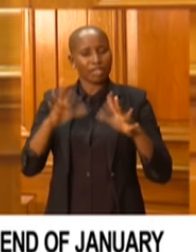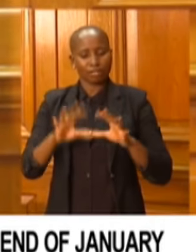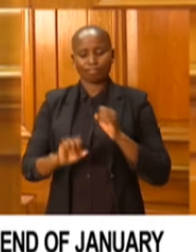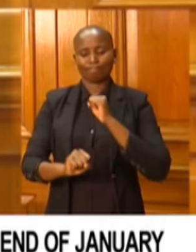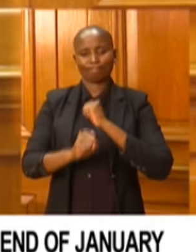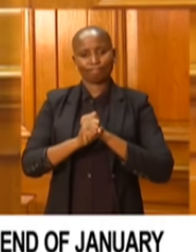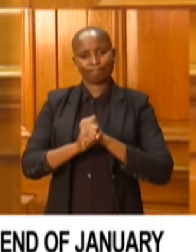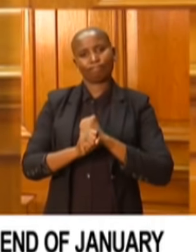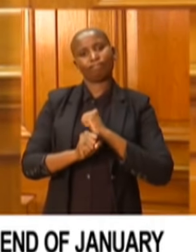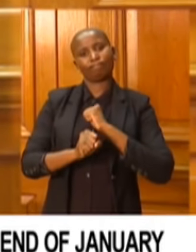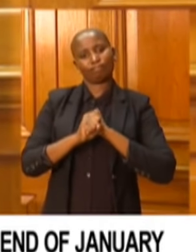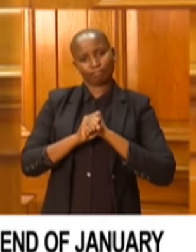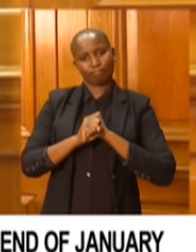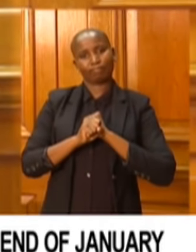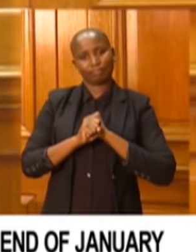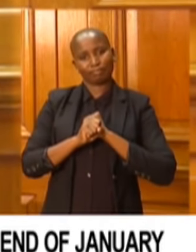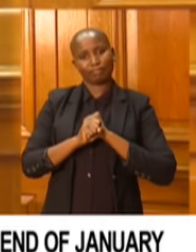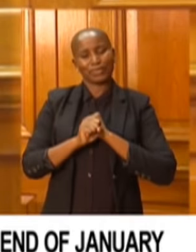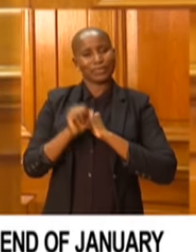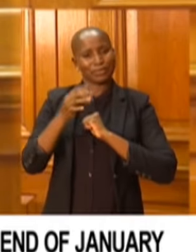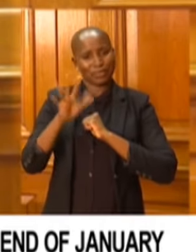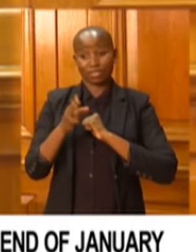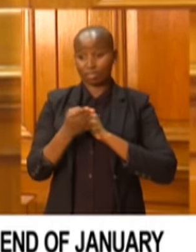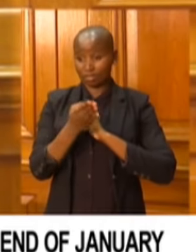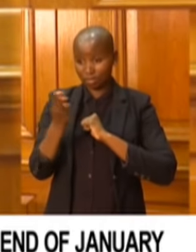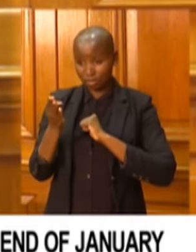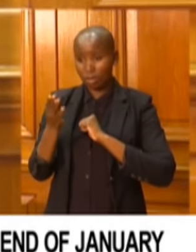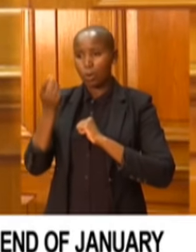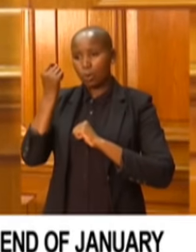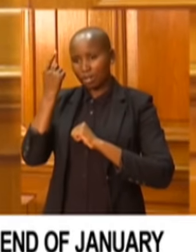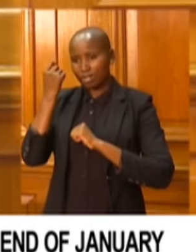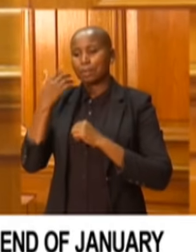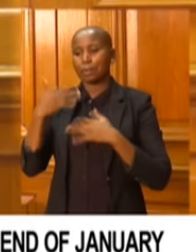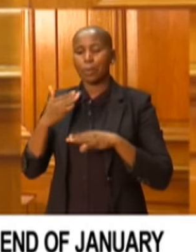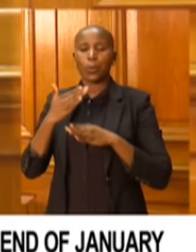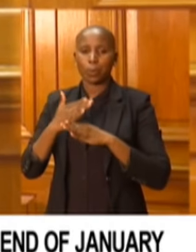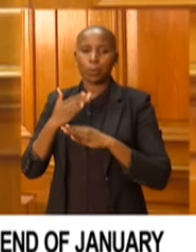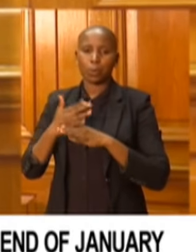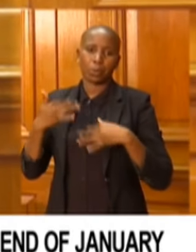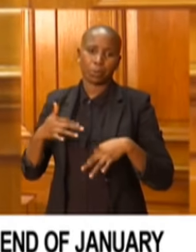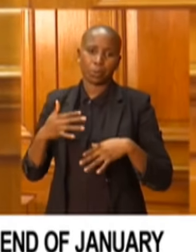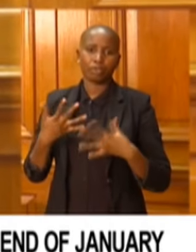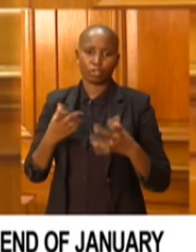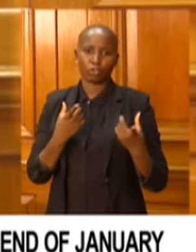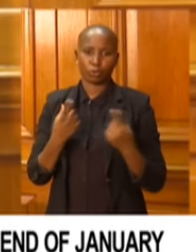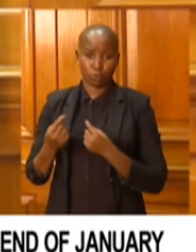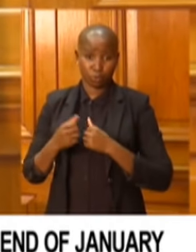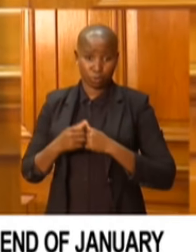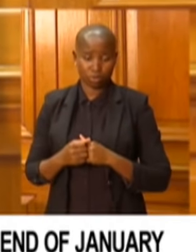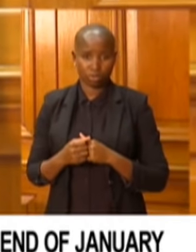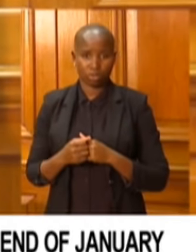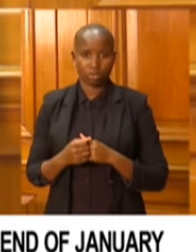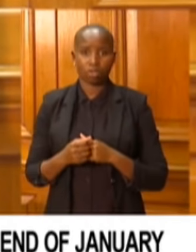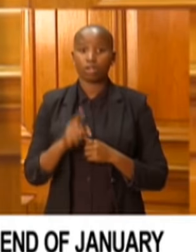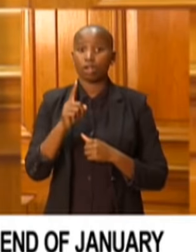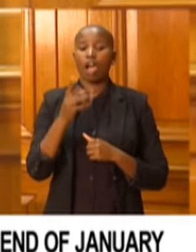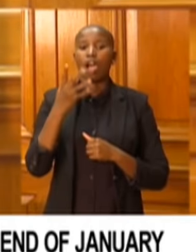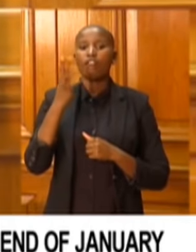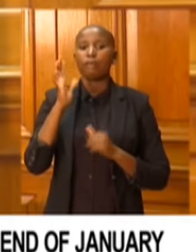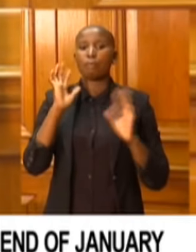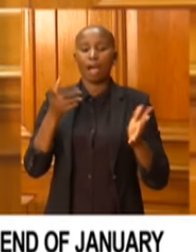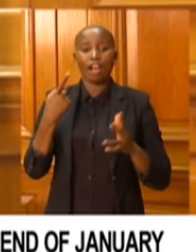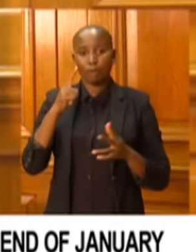understanding that they have demonstrated throughout this pandemic. Not only have